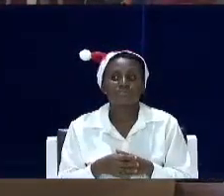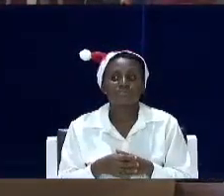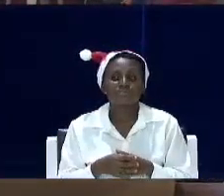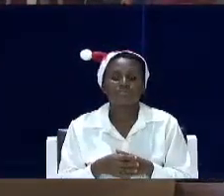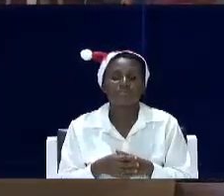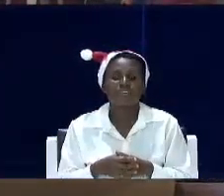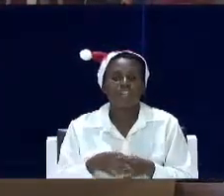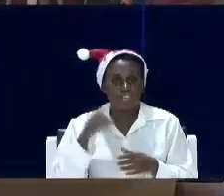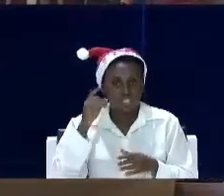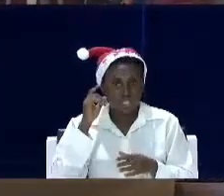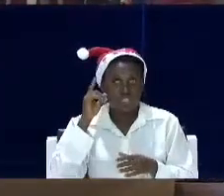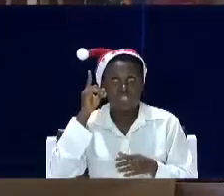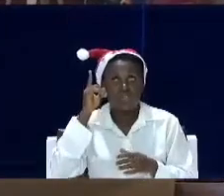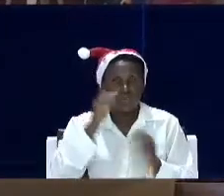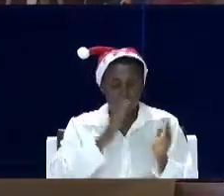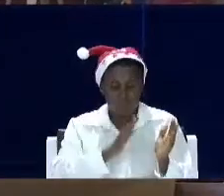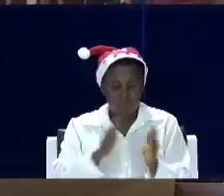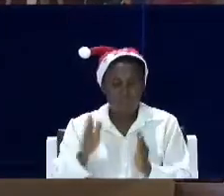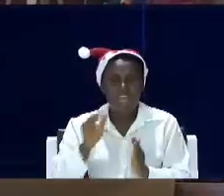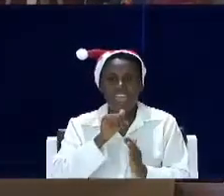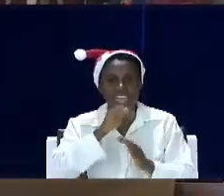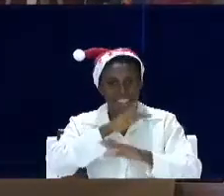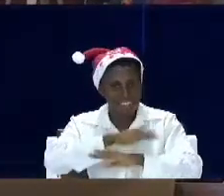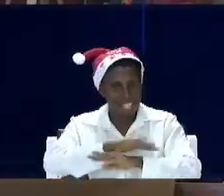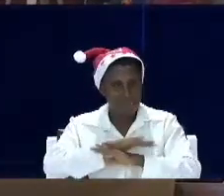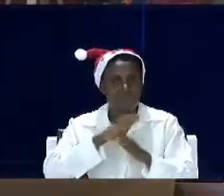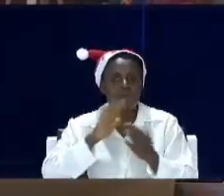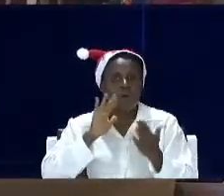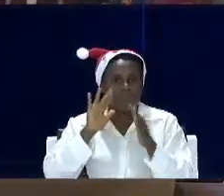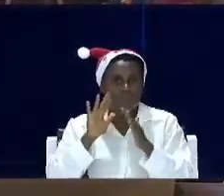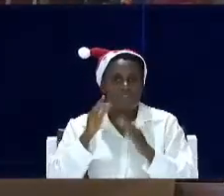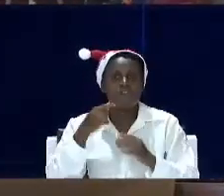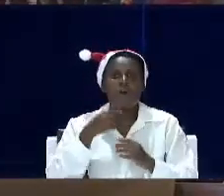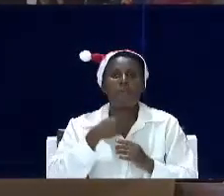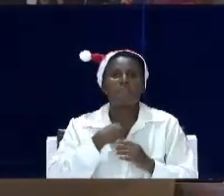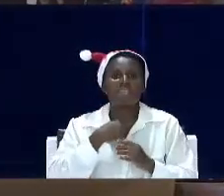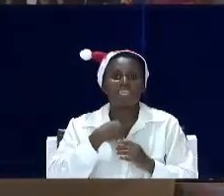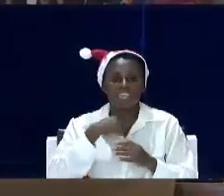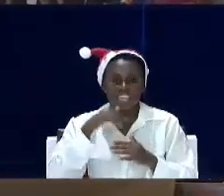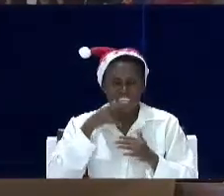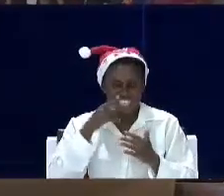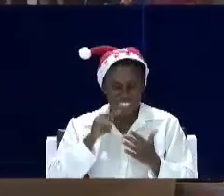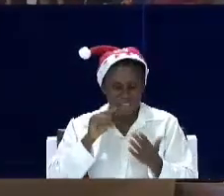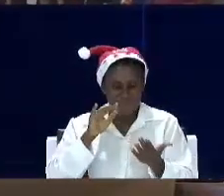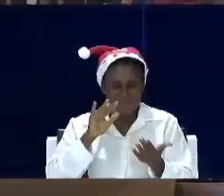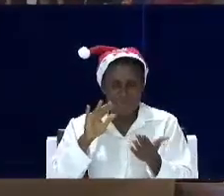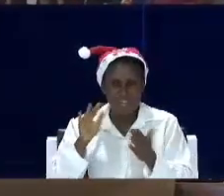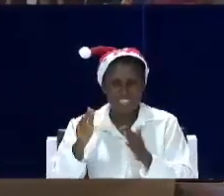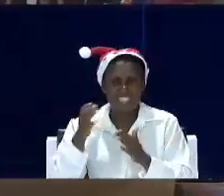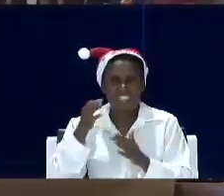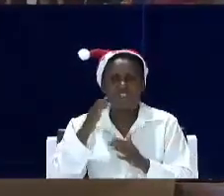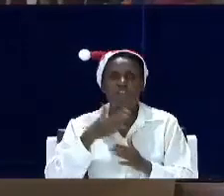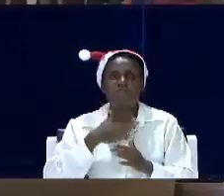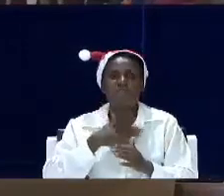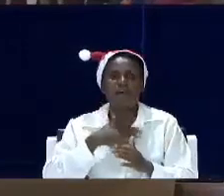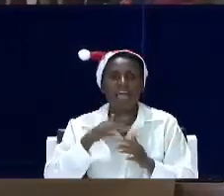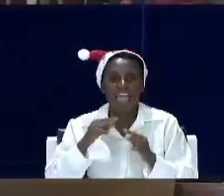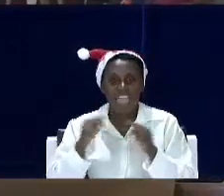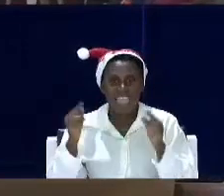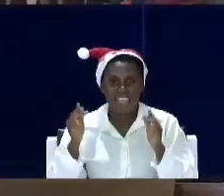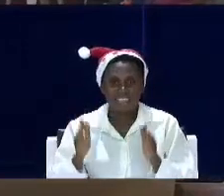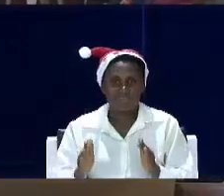you prepare a table before me in the presence of my enemies.